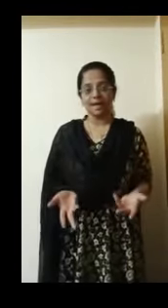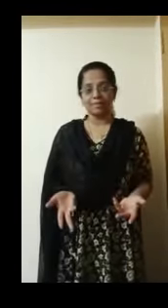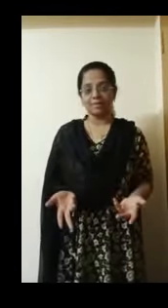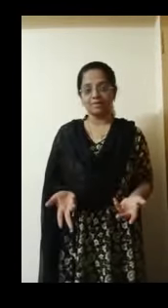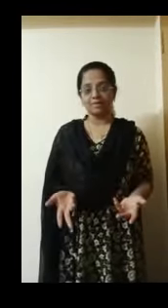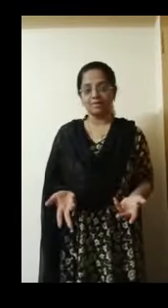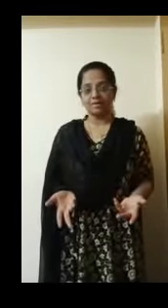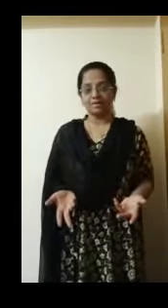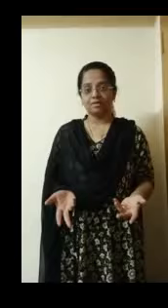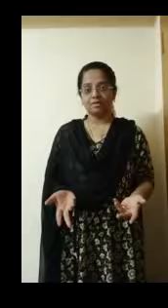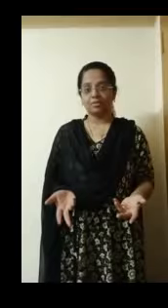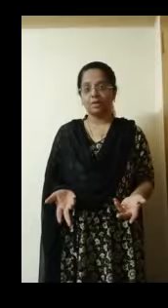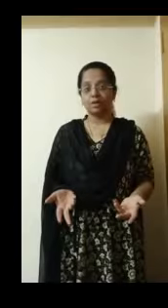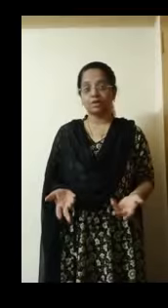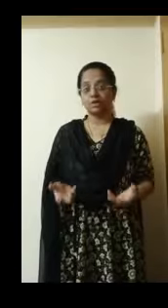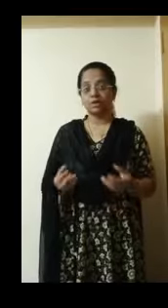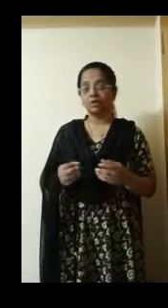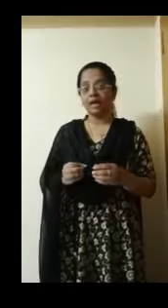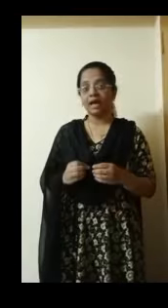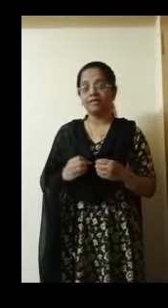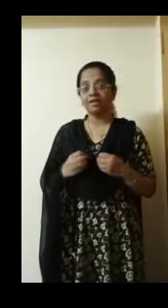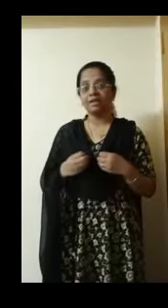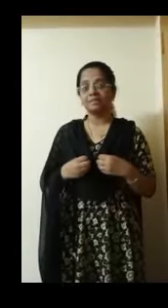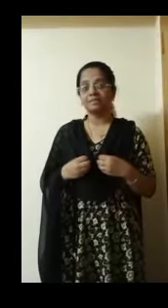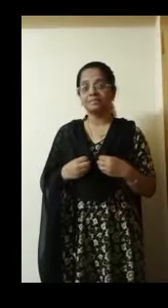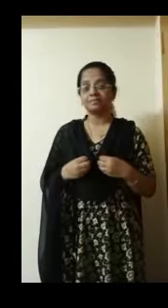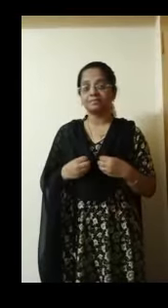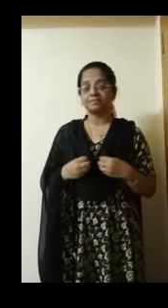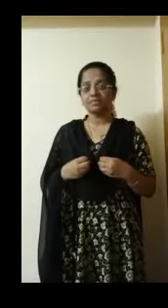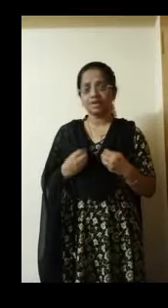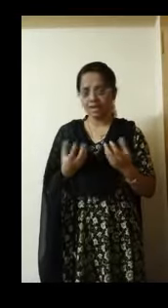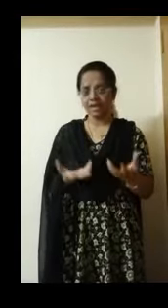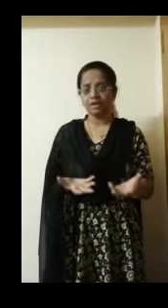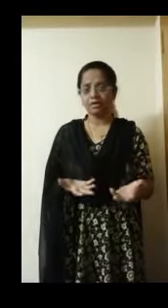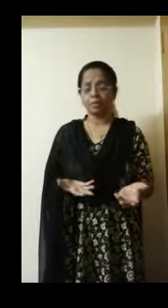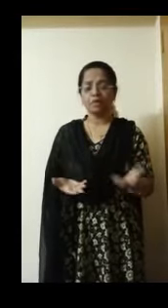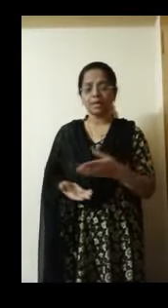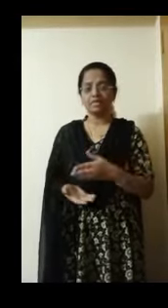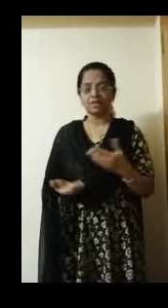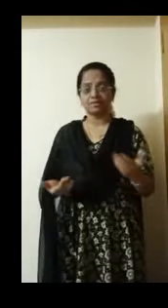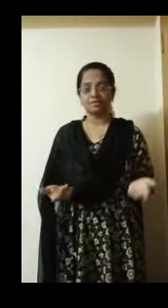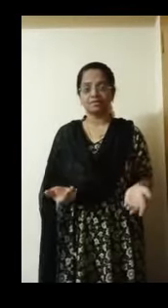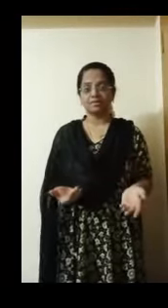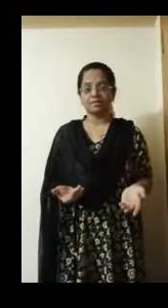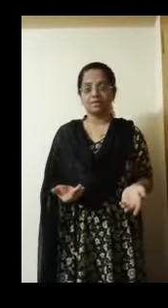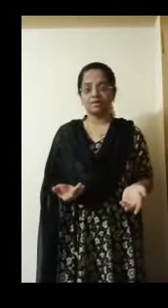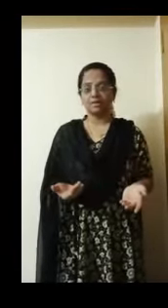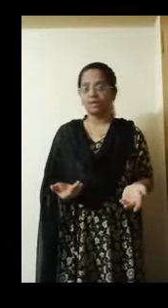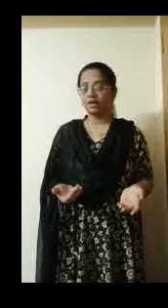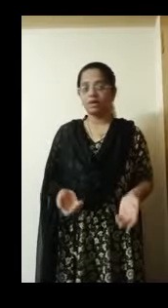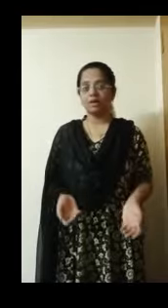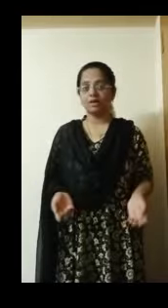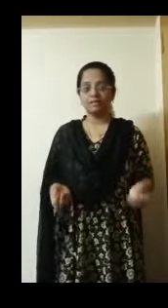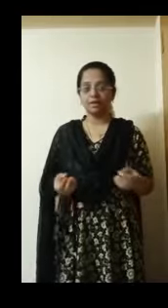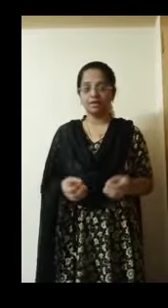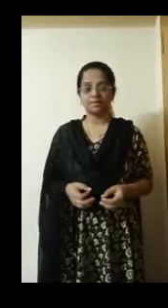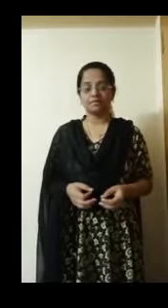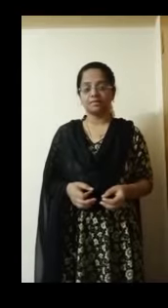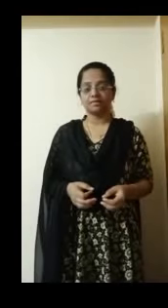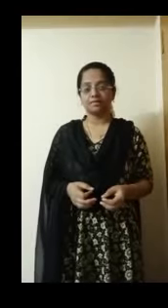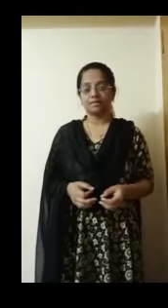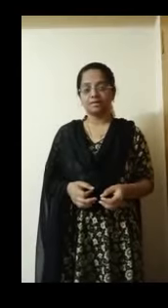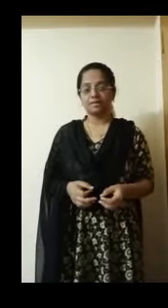doesn't happen because they don't have any care about each other. They are not a living